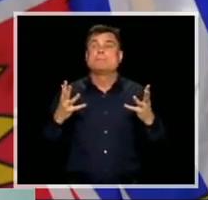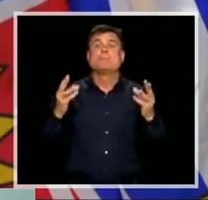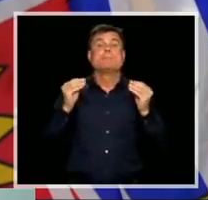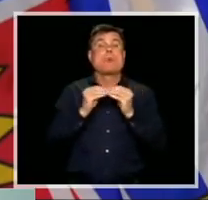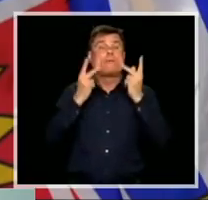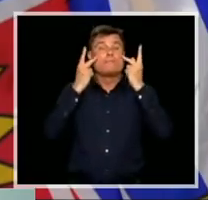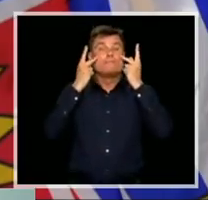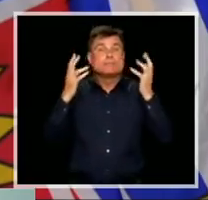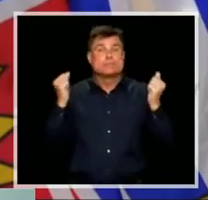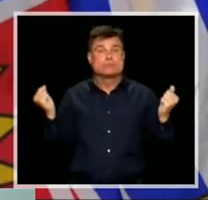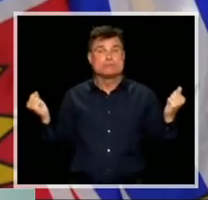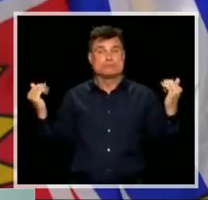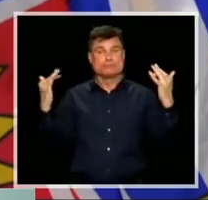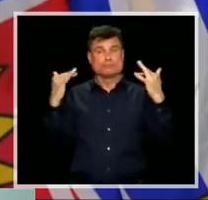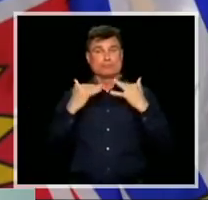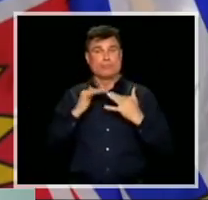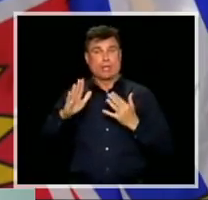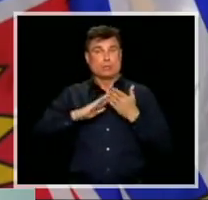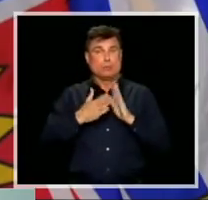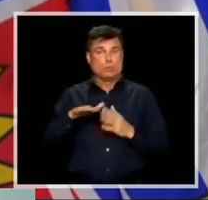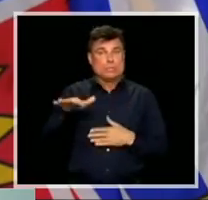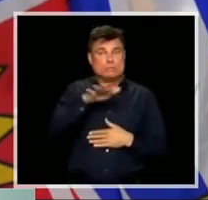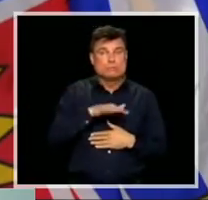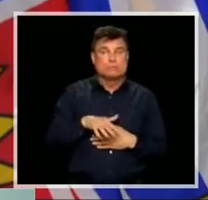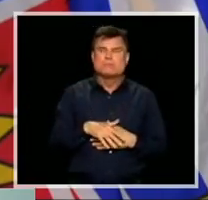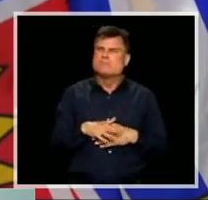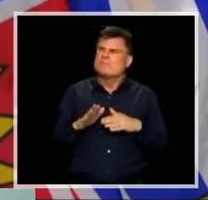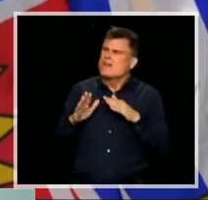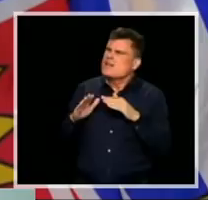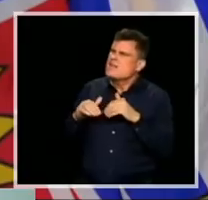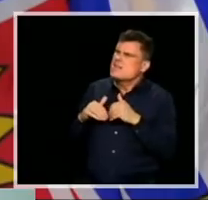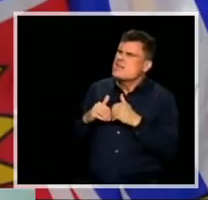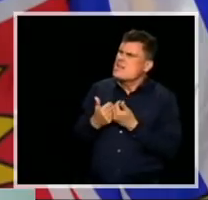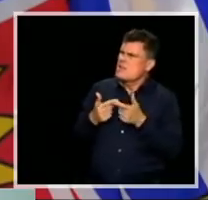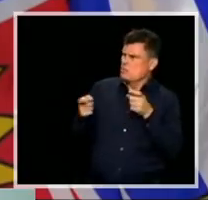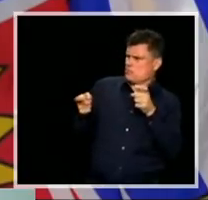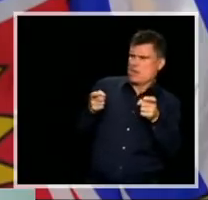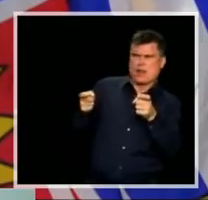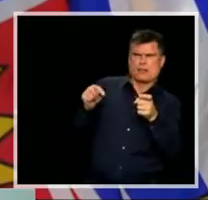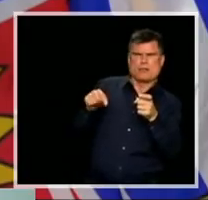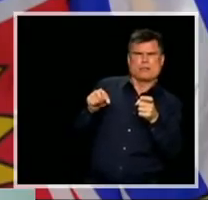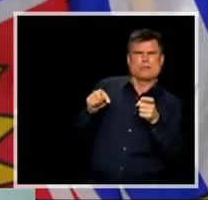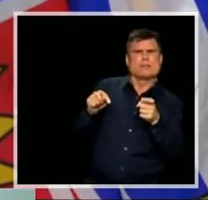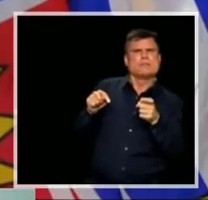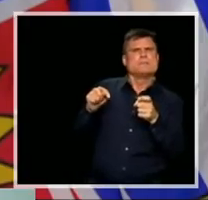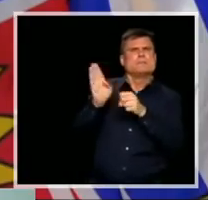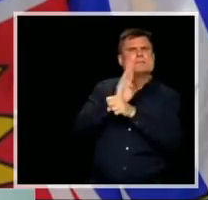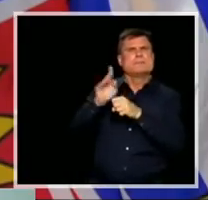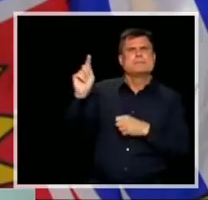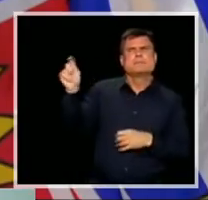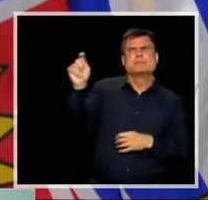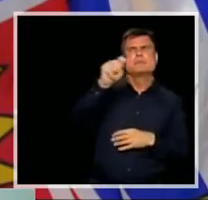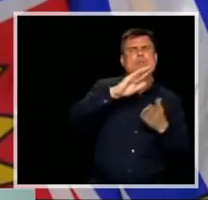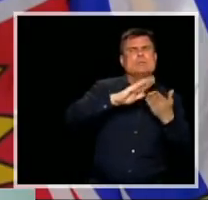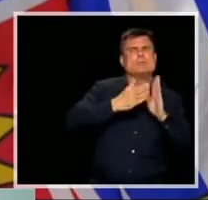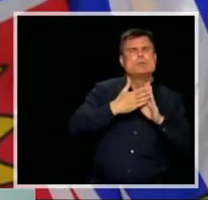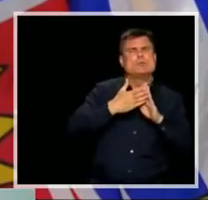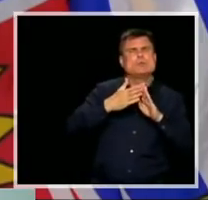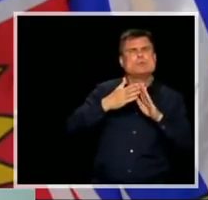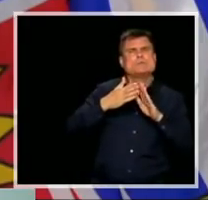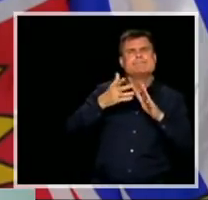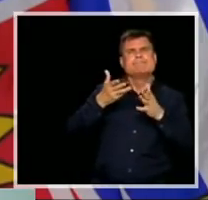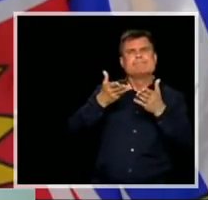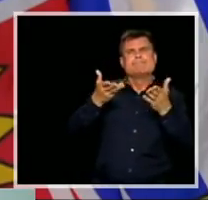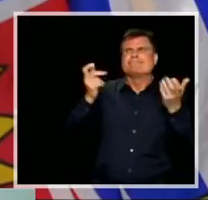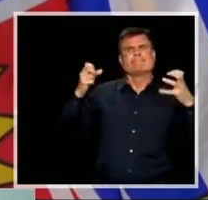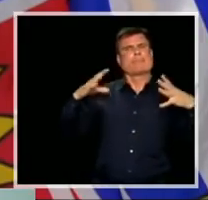situations. And also incredibly importantly, to stay away from others if they're feeling unwell themselves. These are the things that we need to